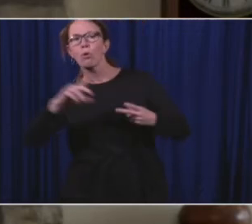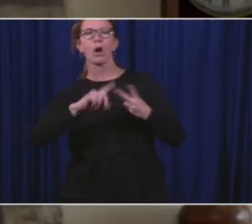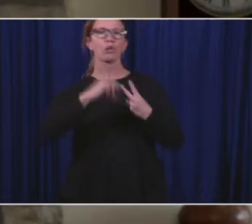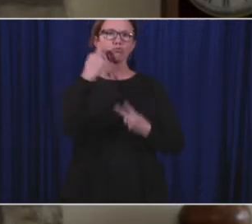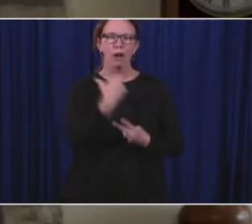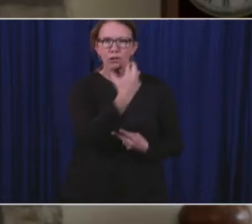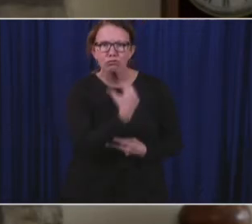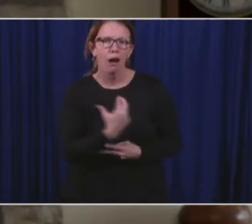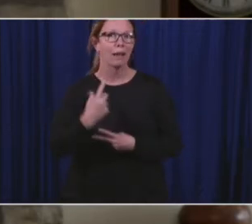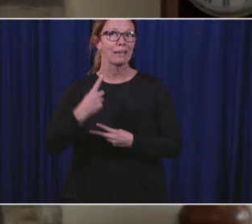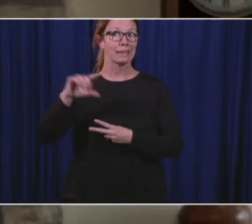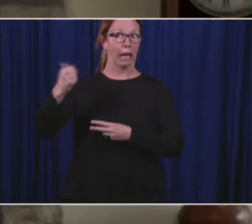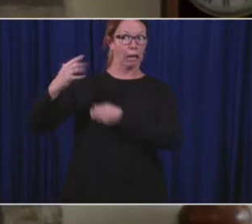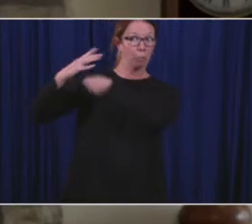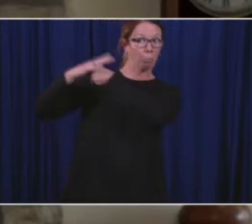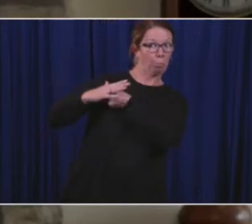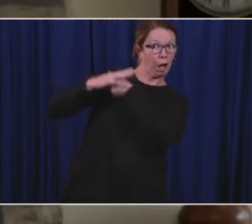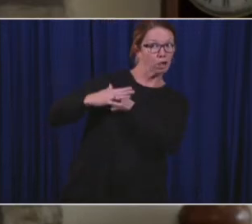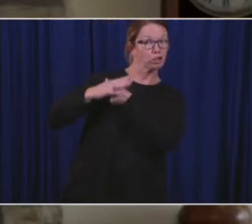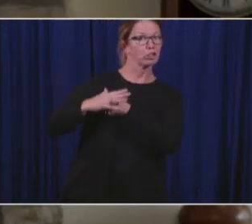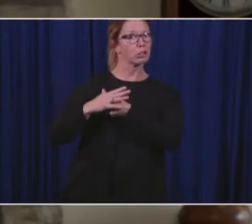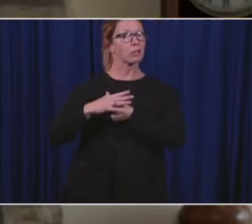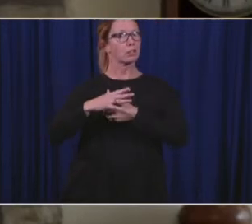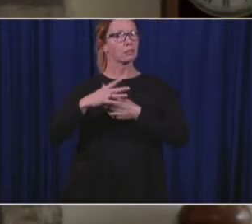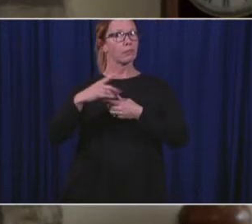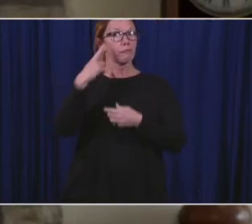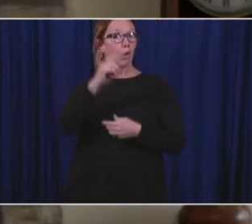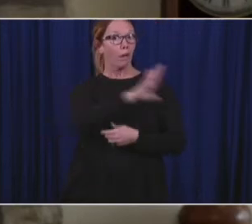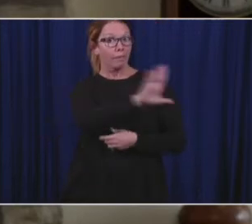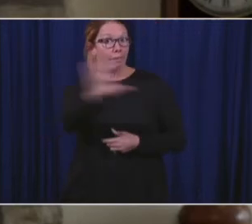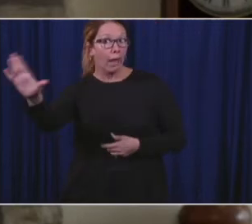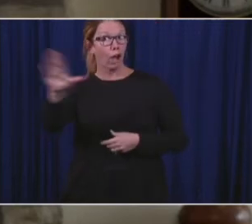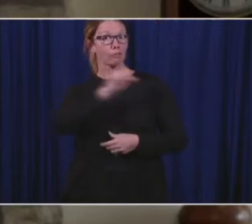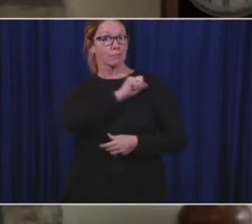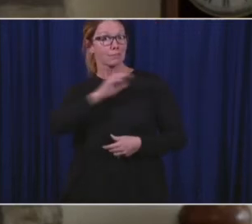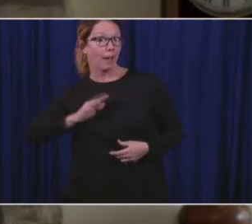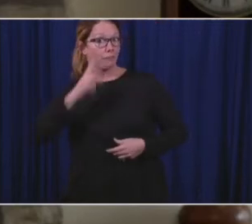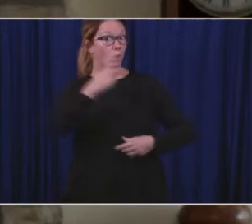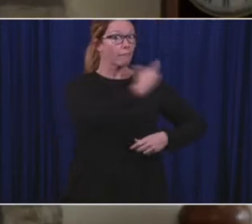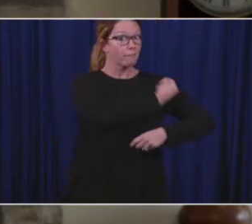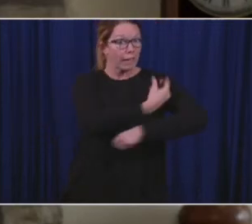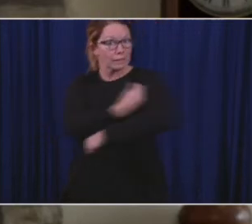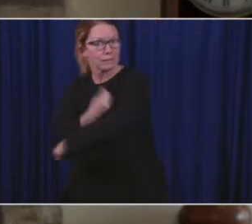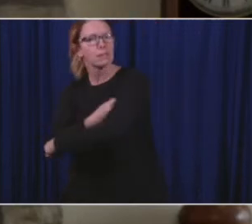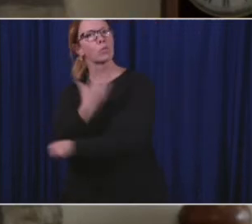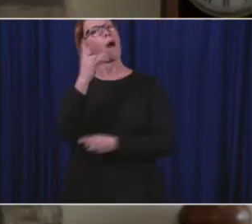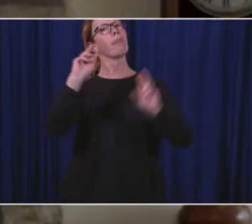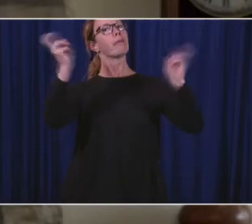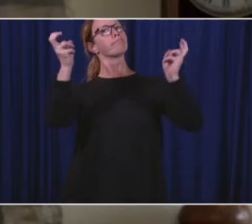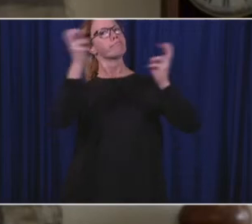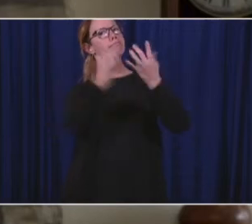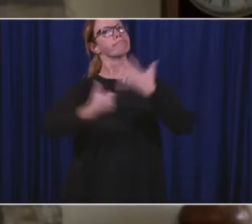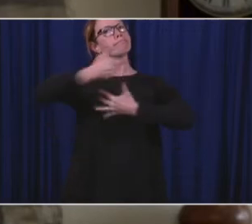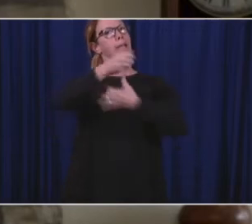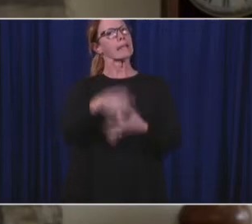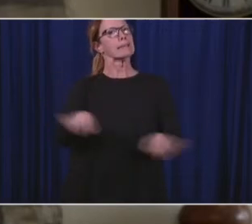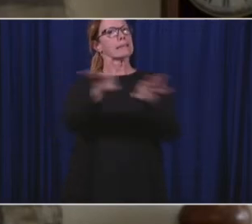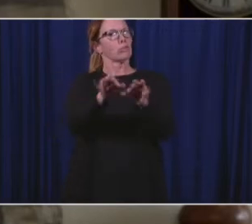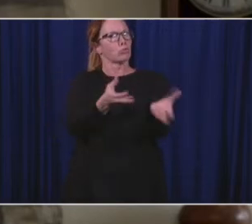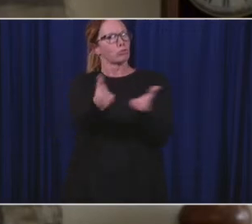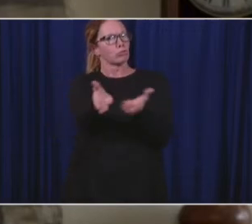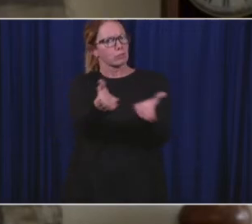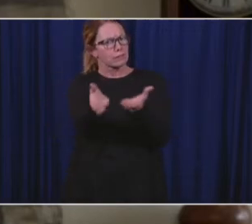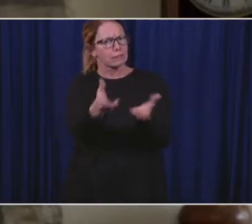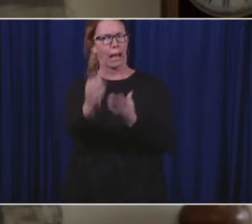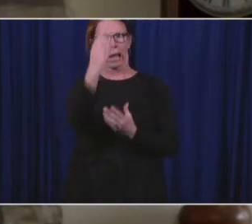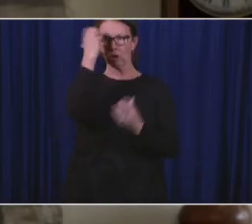employees up on the priority list for the vaccine, given that they provide essential services? I know many people in the state, the